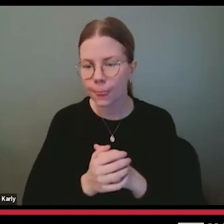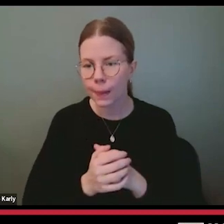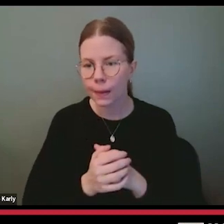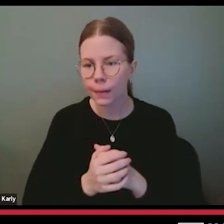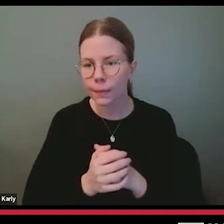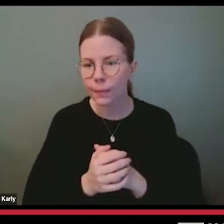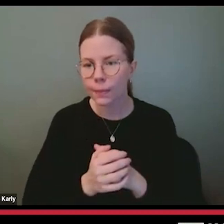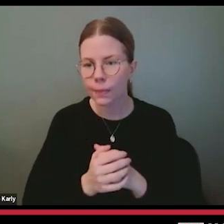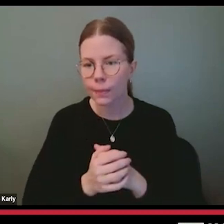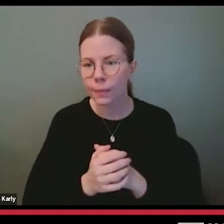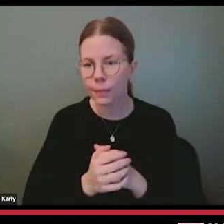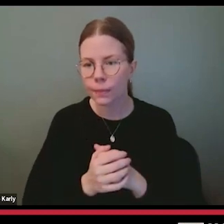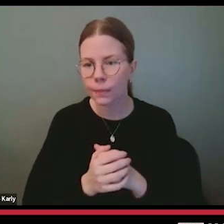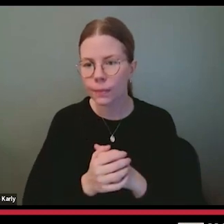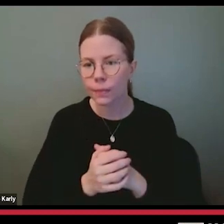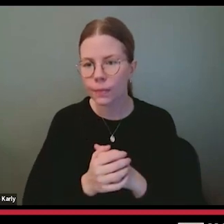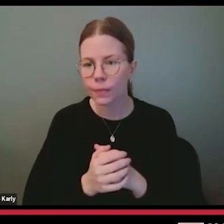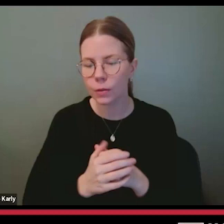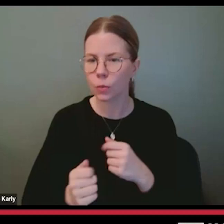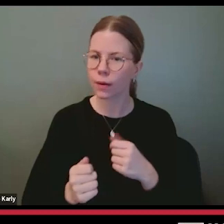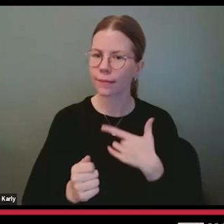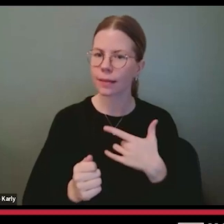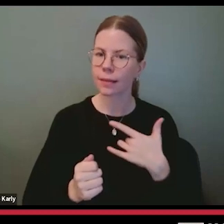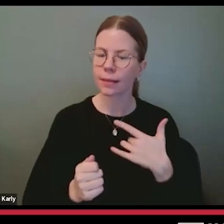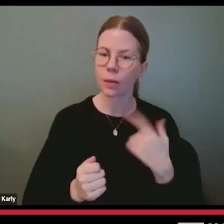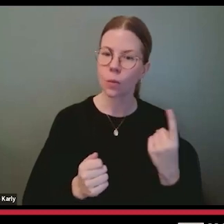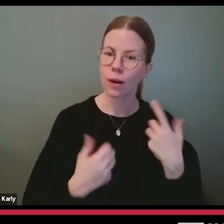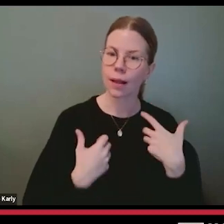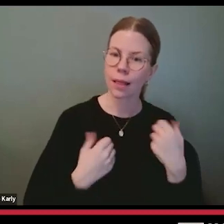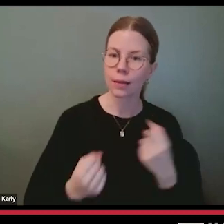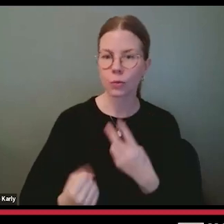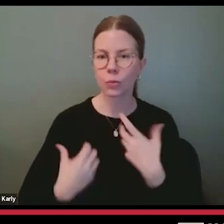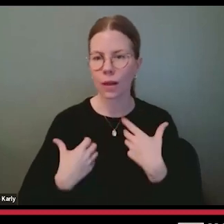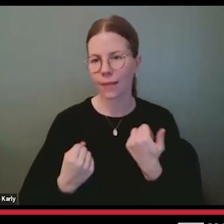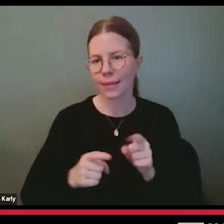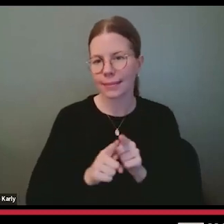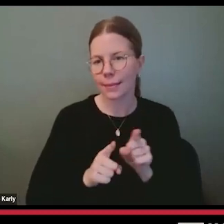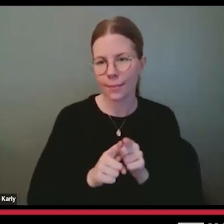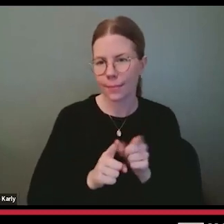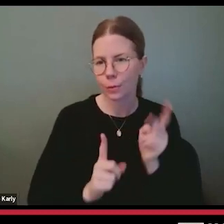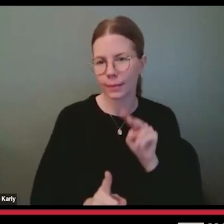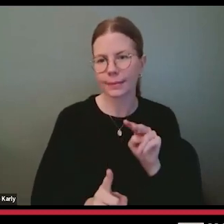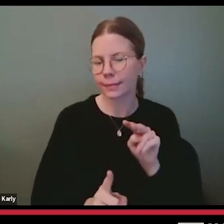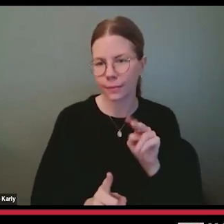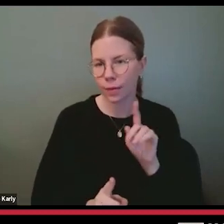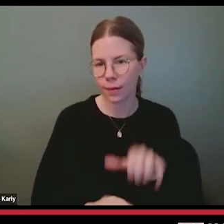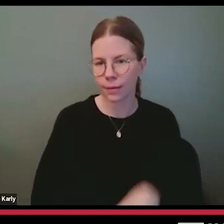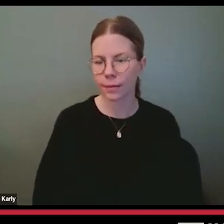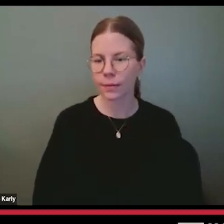is the One Health perspective as well as the Two Health perspective. That's all I got to say. Together. No, that's good. That's